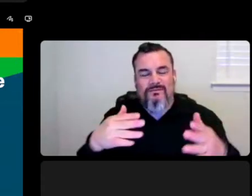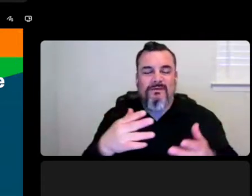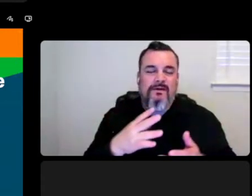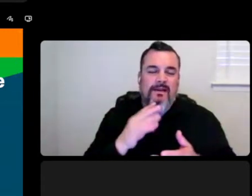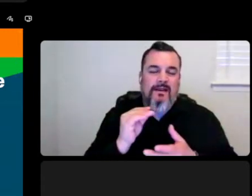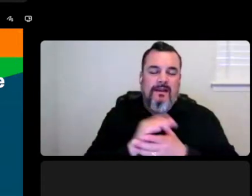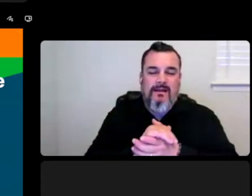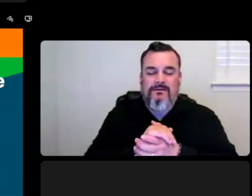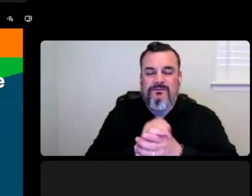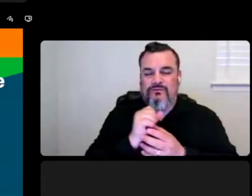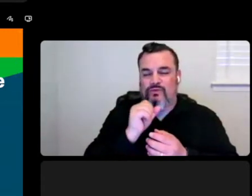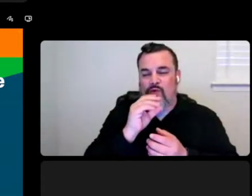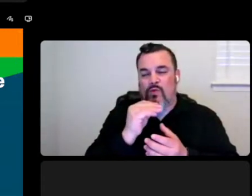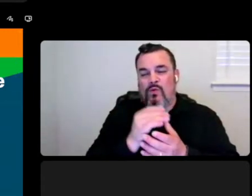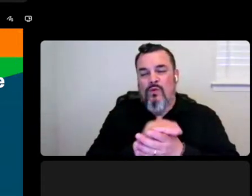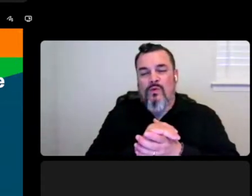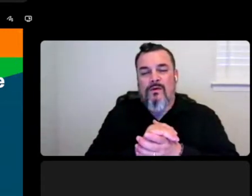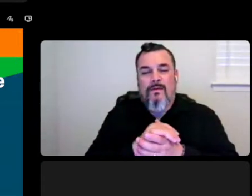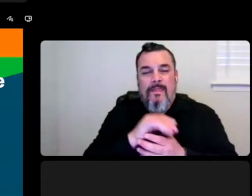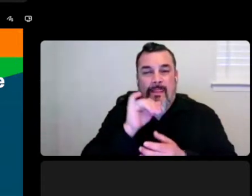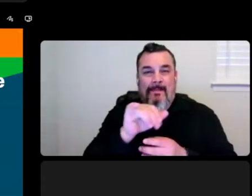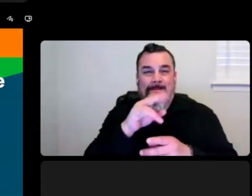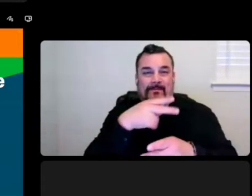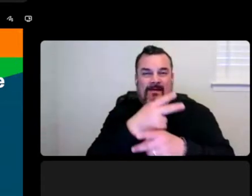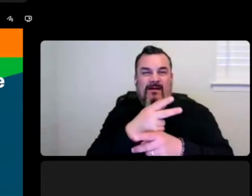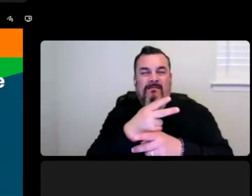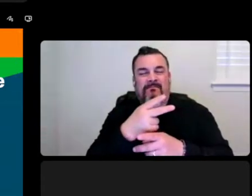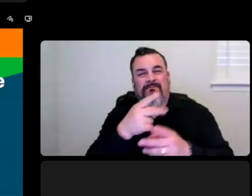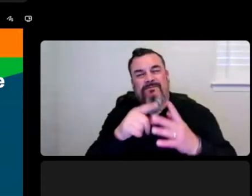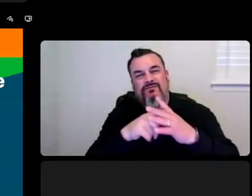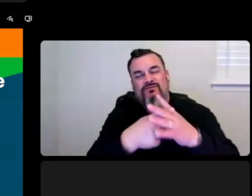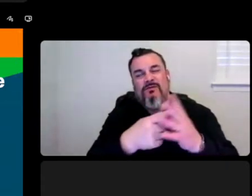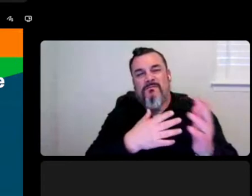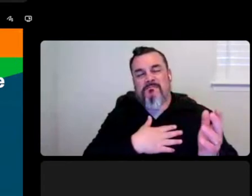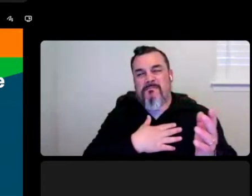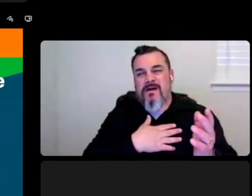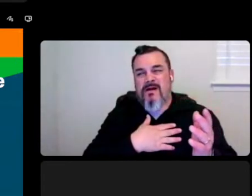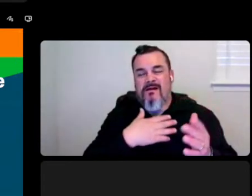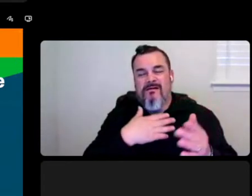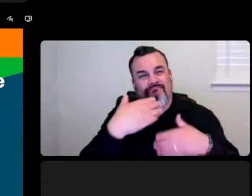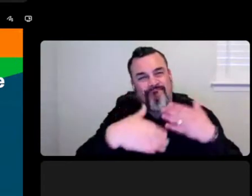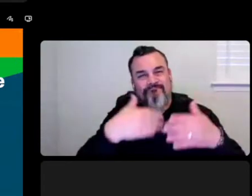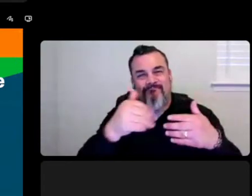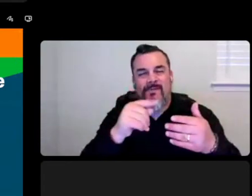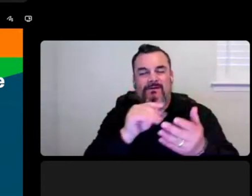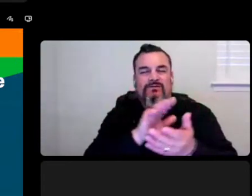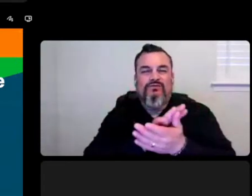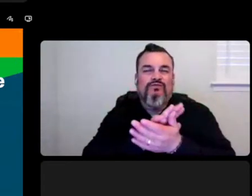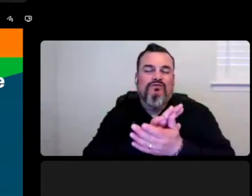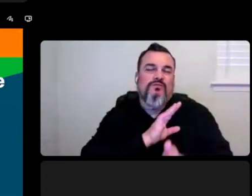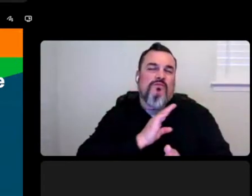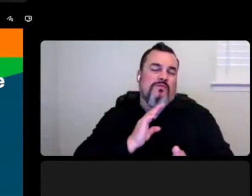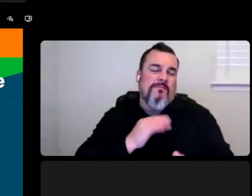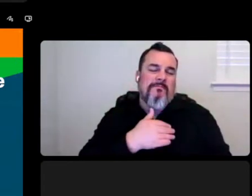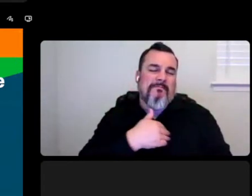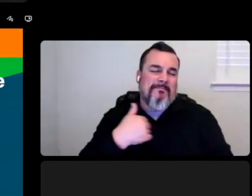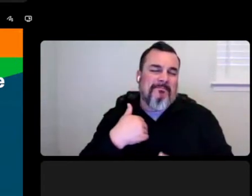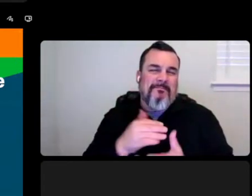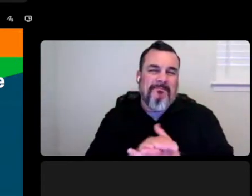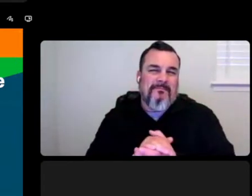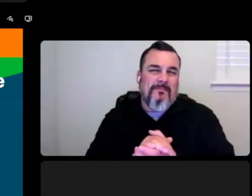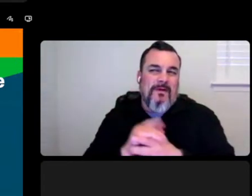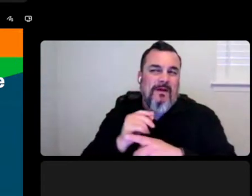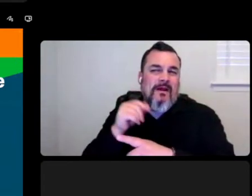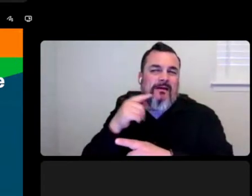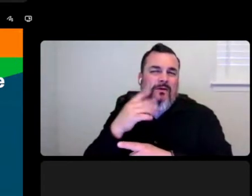And so that type of started my run as a school board member. What would your goal